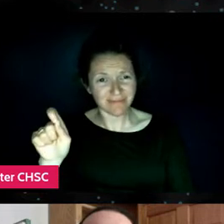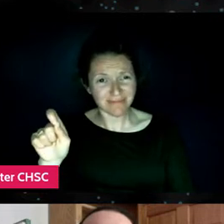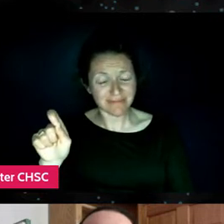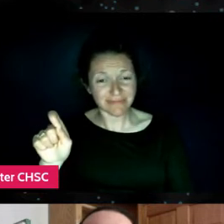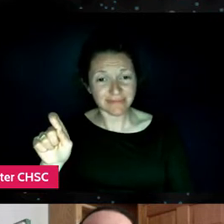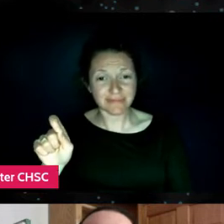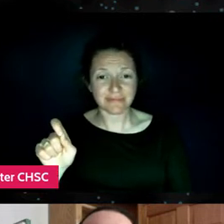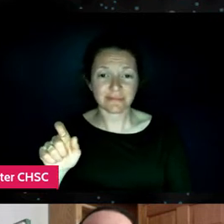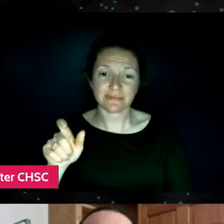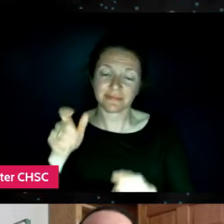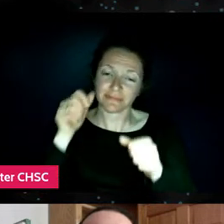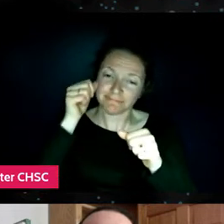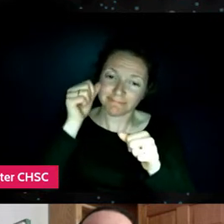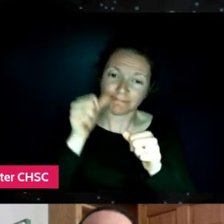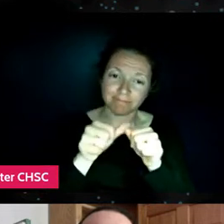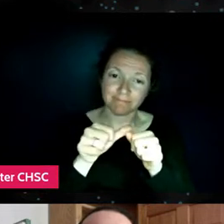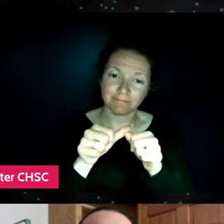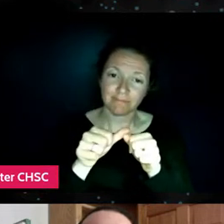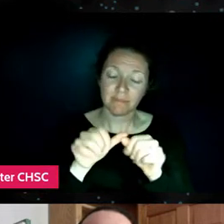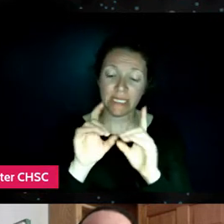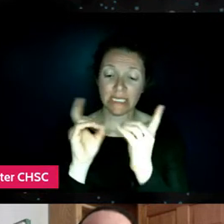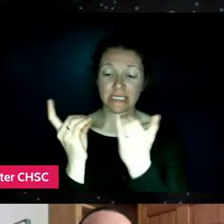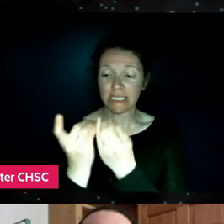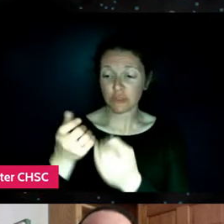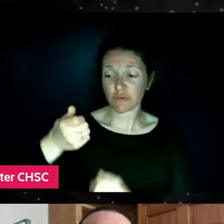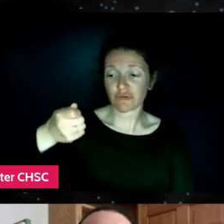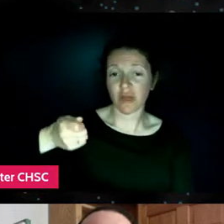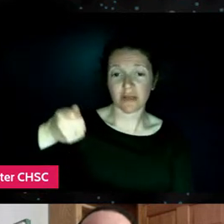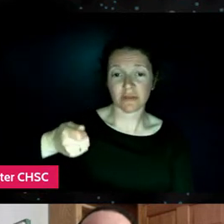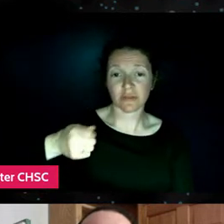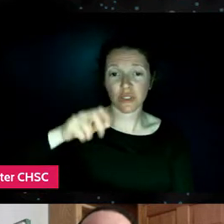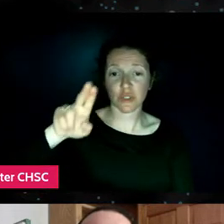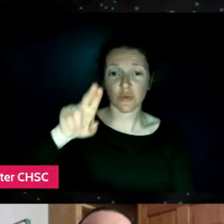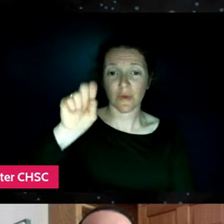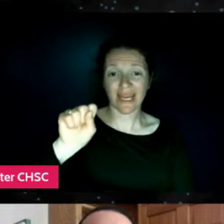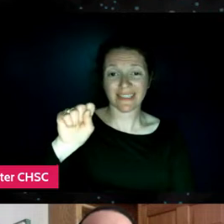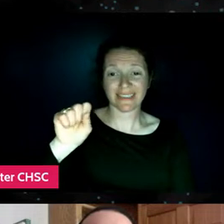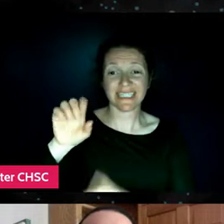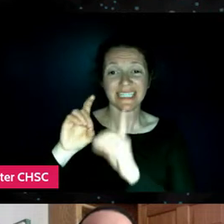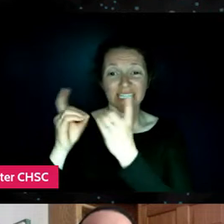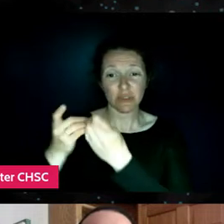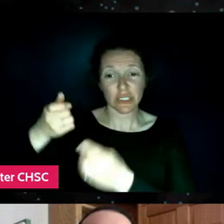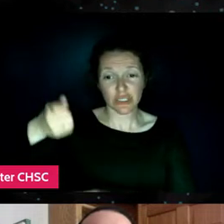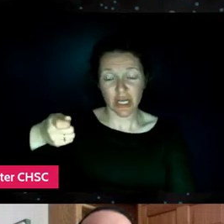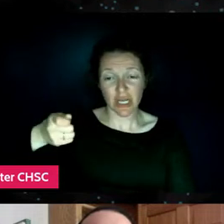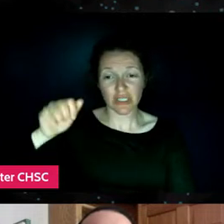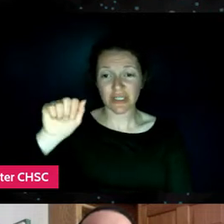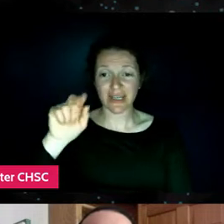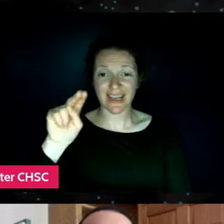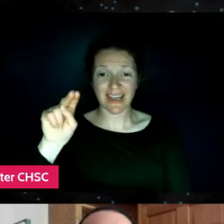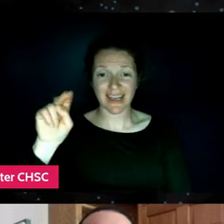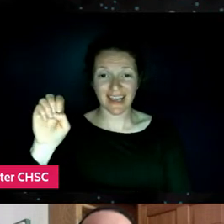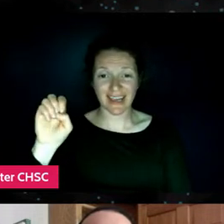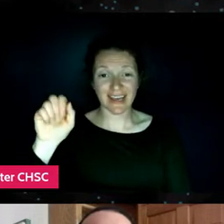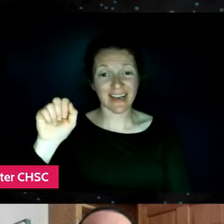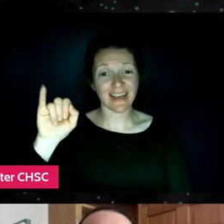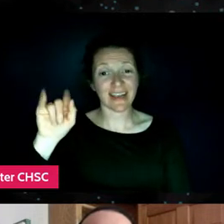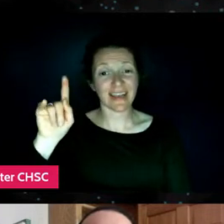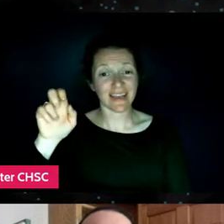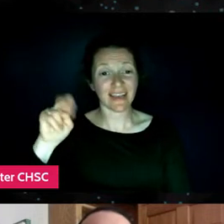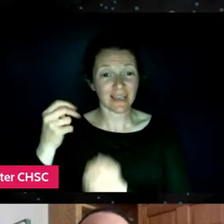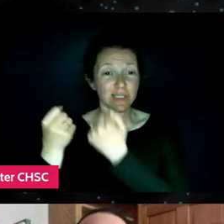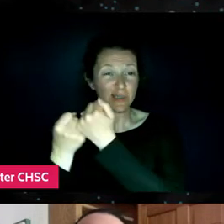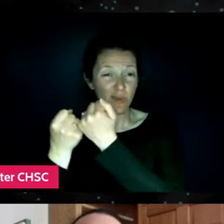that the district judge, the U.S. District Judge Ann Aiken in Eugene, has ruled in our